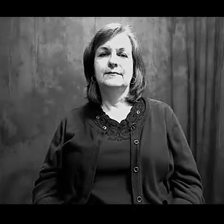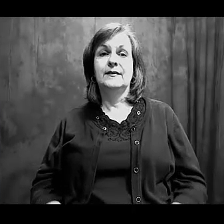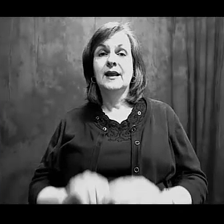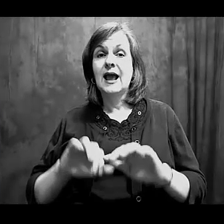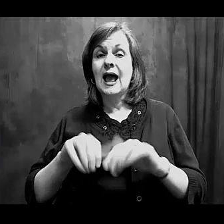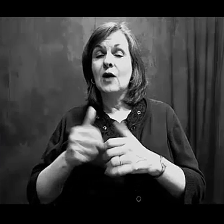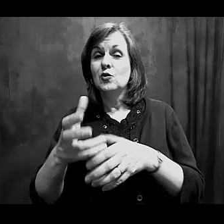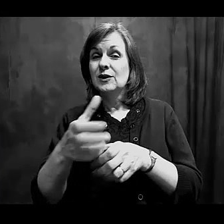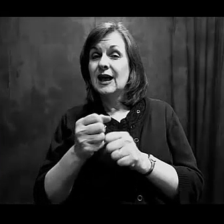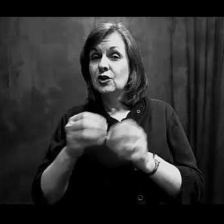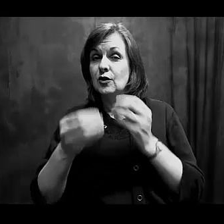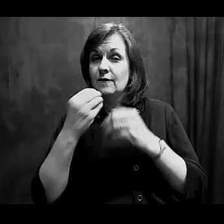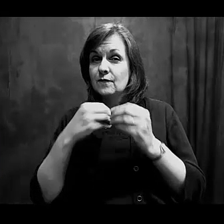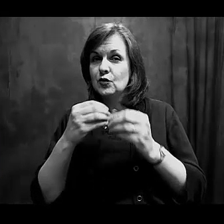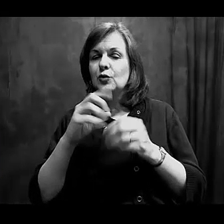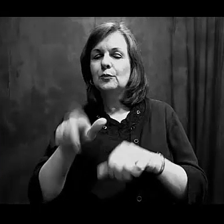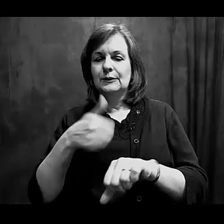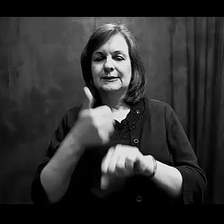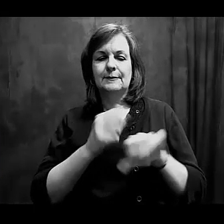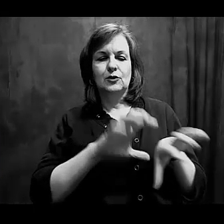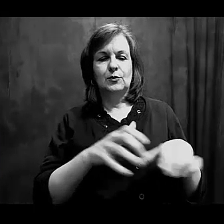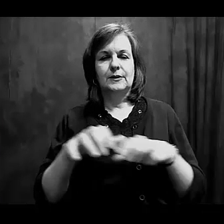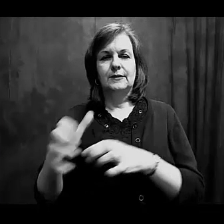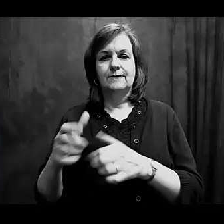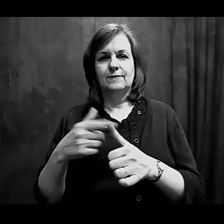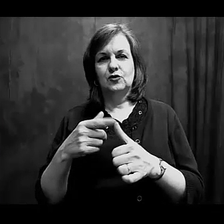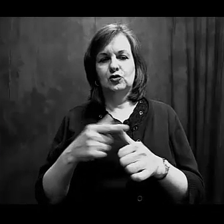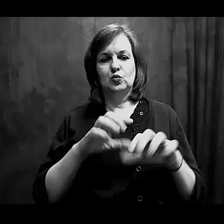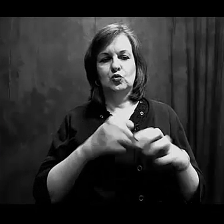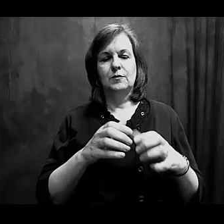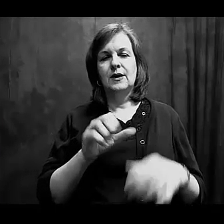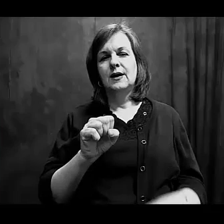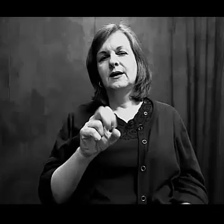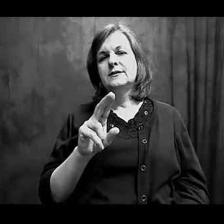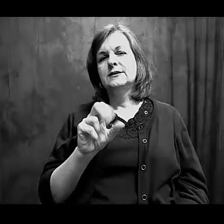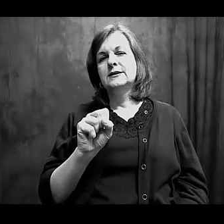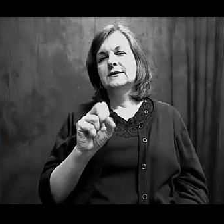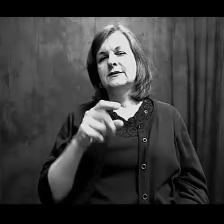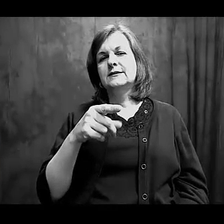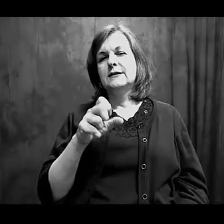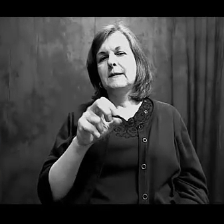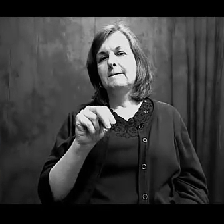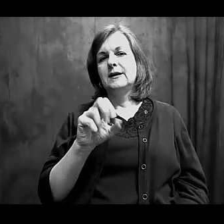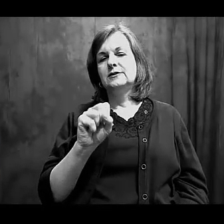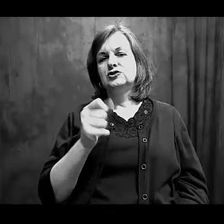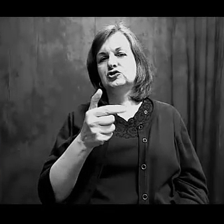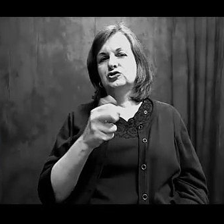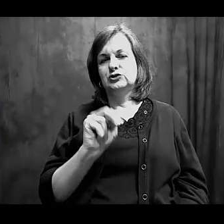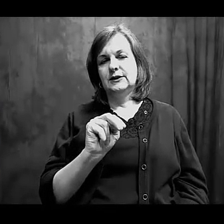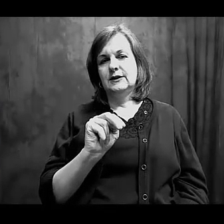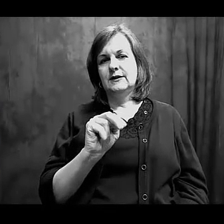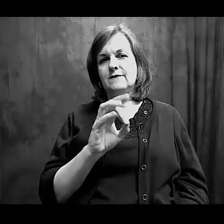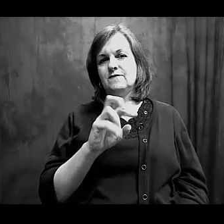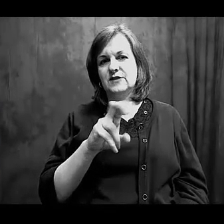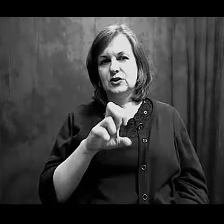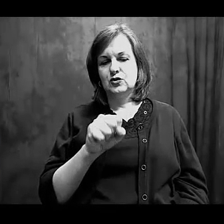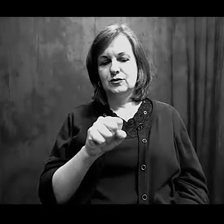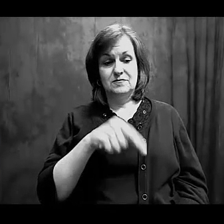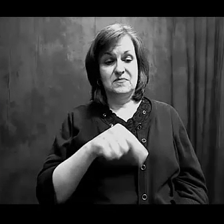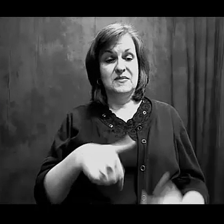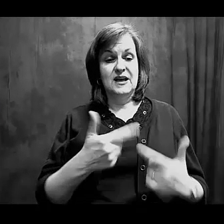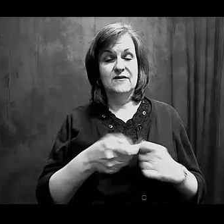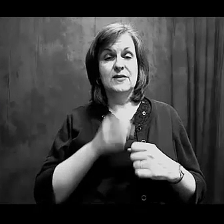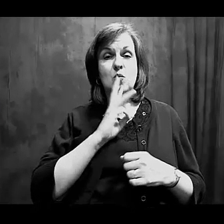Depending on how you obtain your food, we can classify you differently. Two, suspension feeders, so simply filtering out, these are